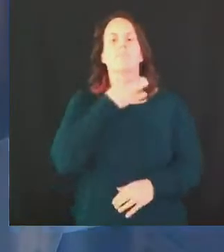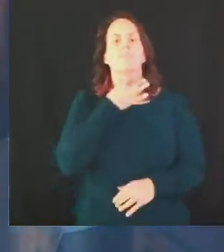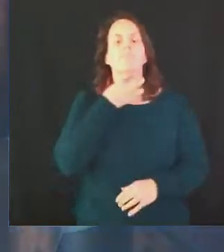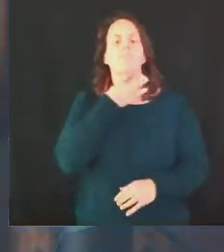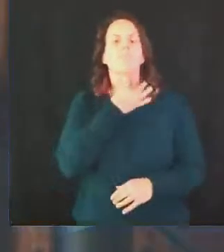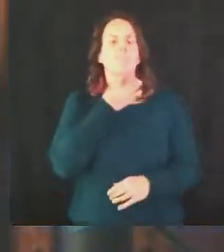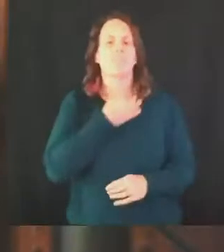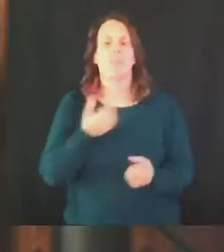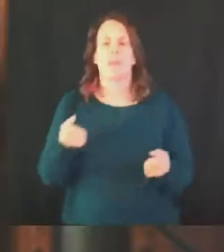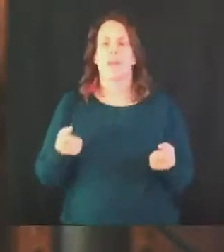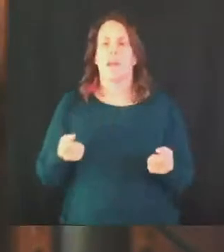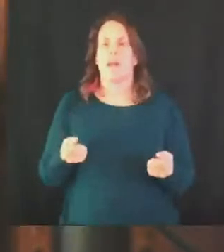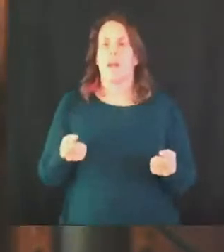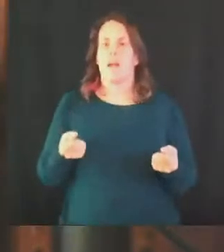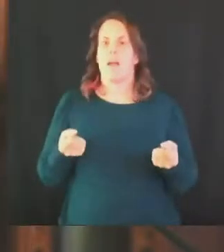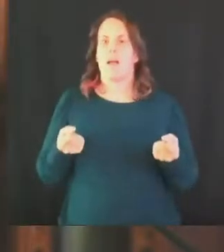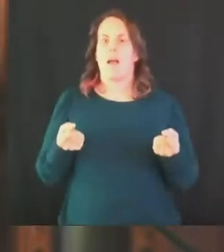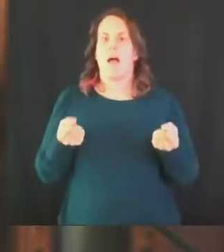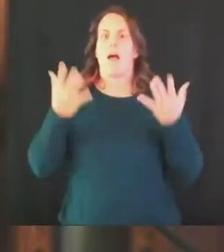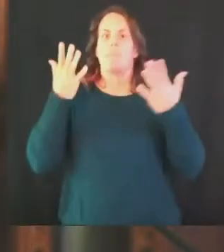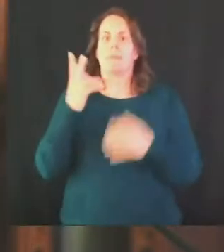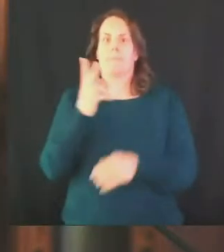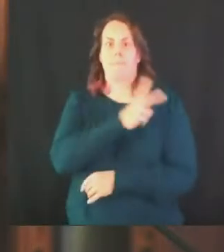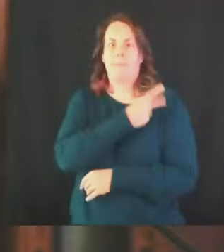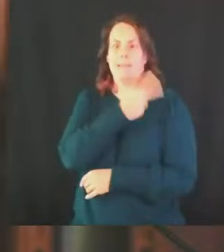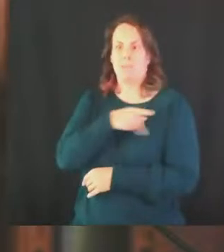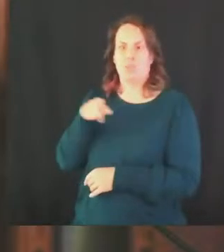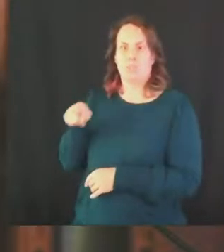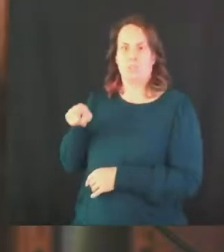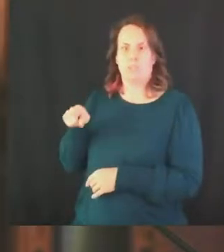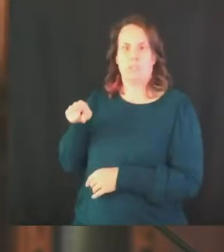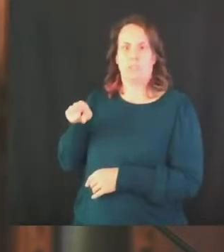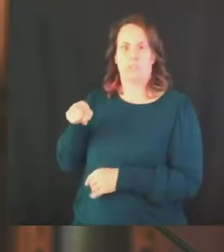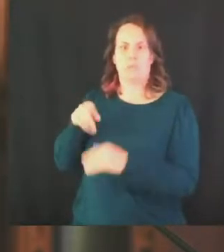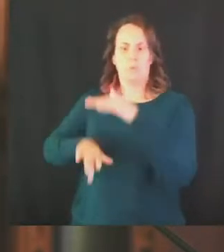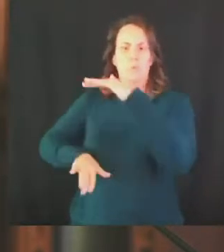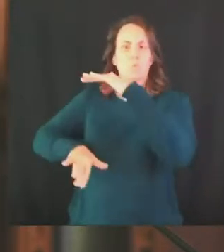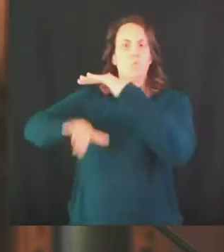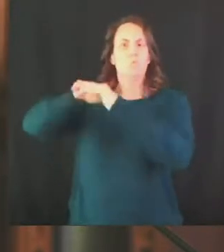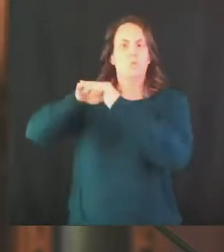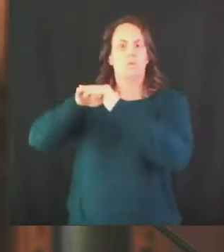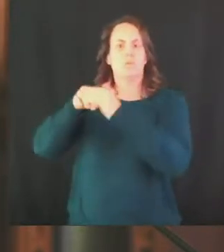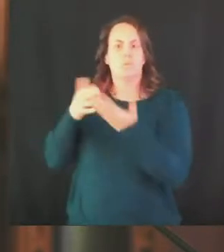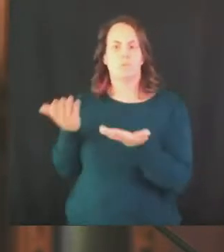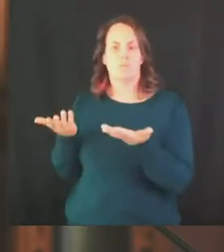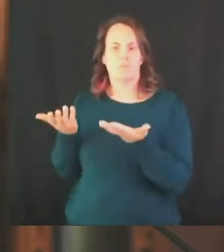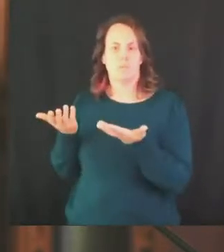So it's currently, and currently envisions 530